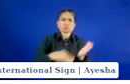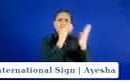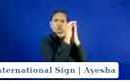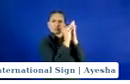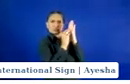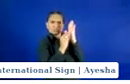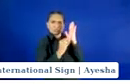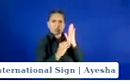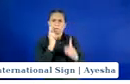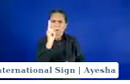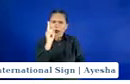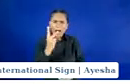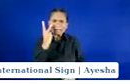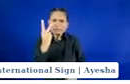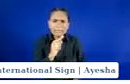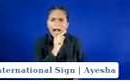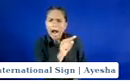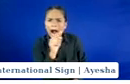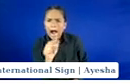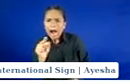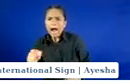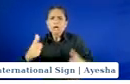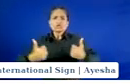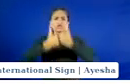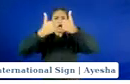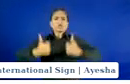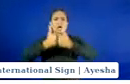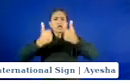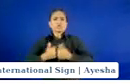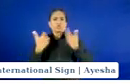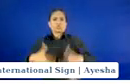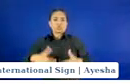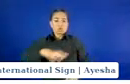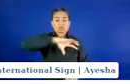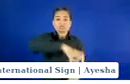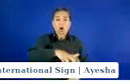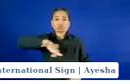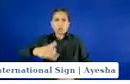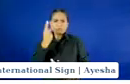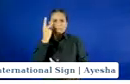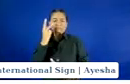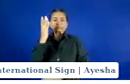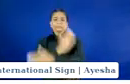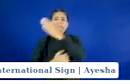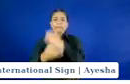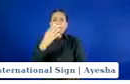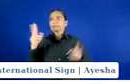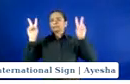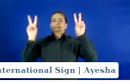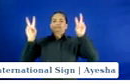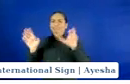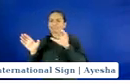was purely on medical grounds, which is really the absence of a body structure